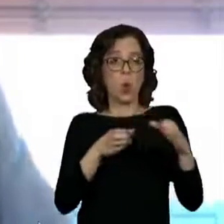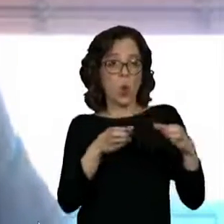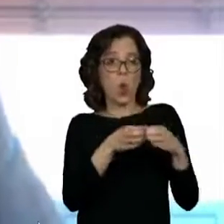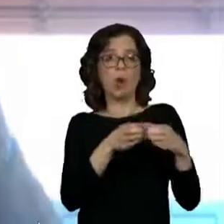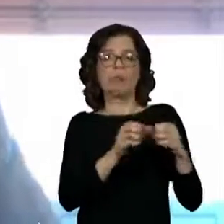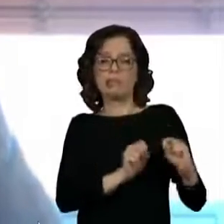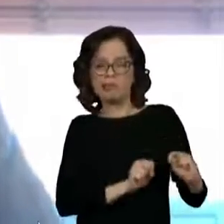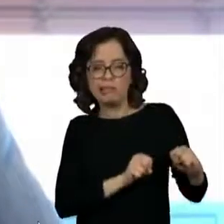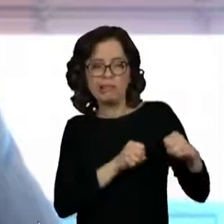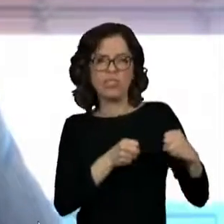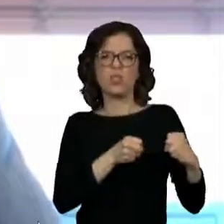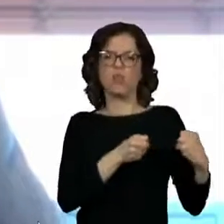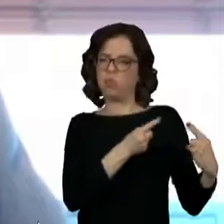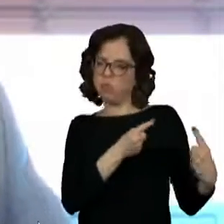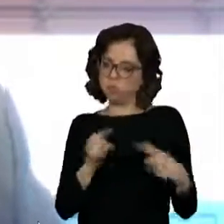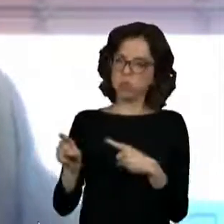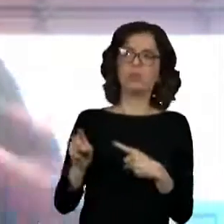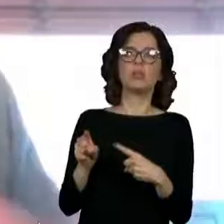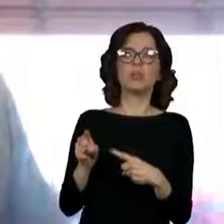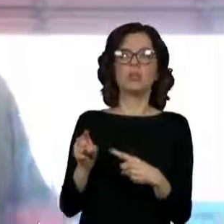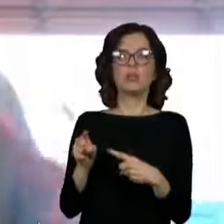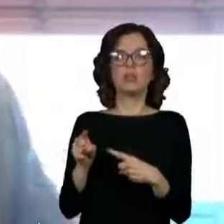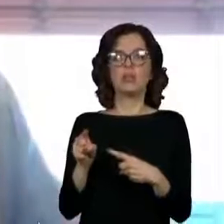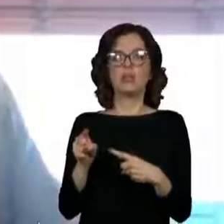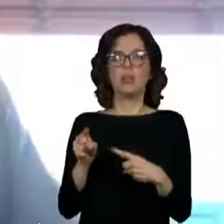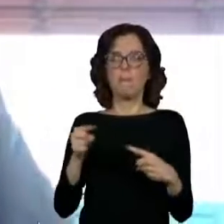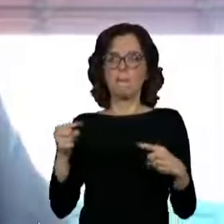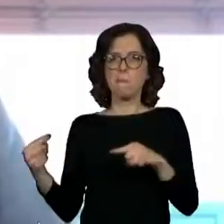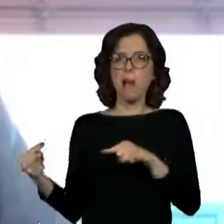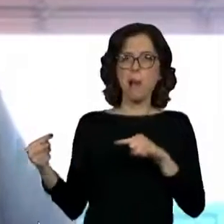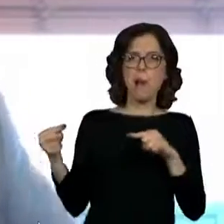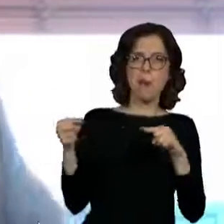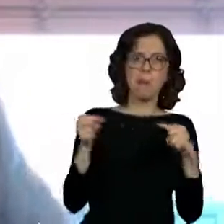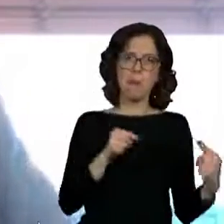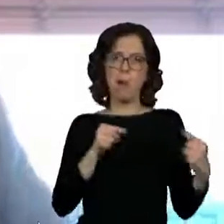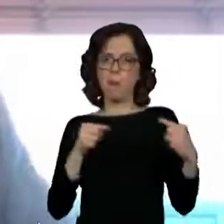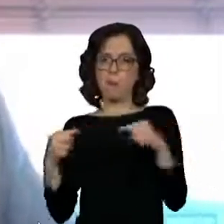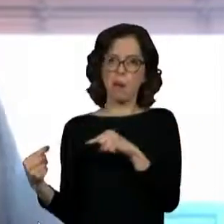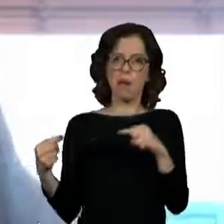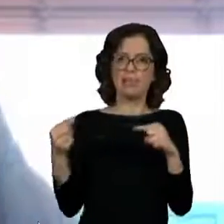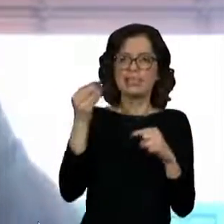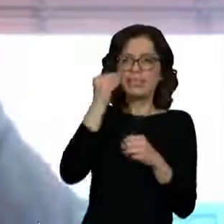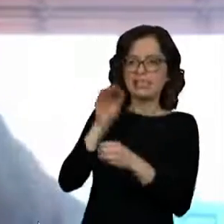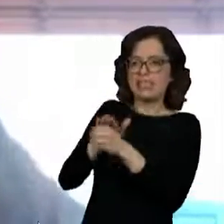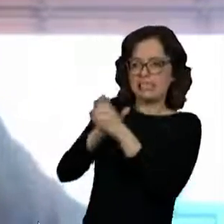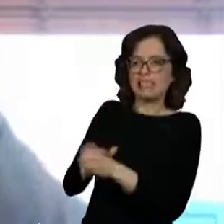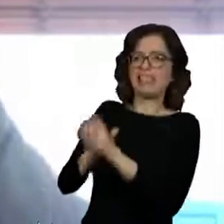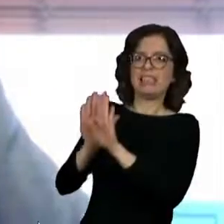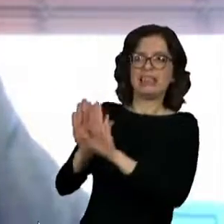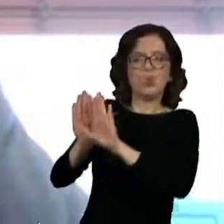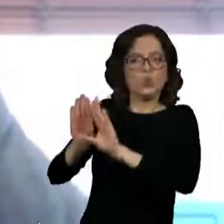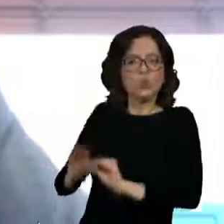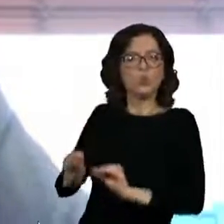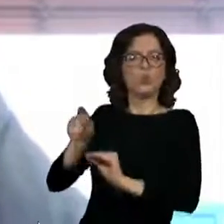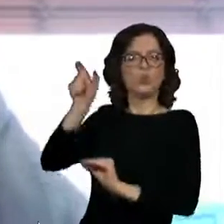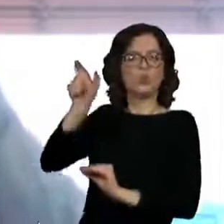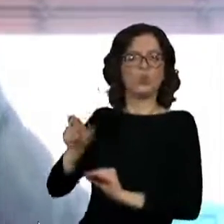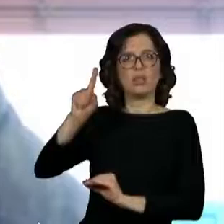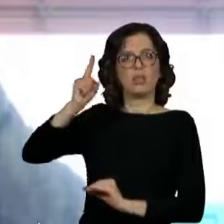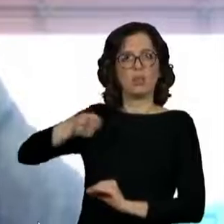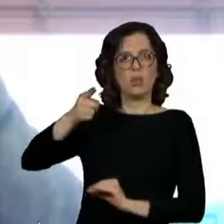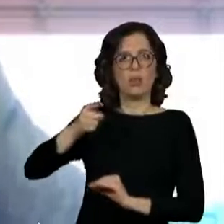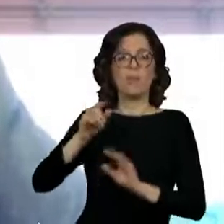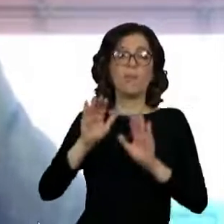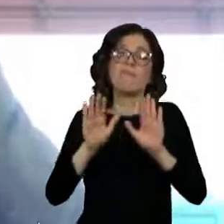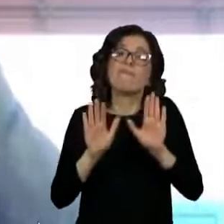tough, bare-knuckled, only loosely legal opposition has been necessary to stop an autocrat.